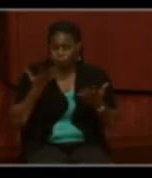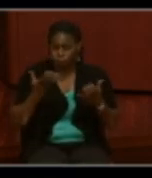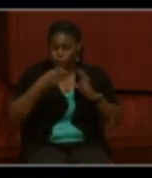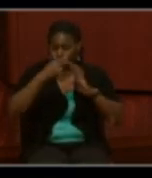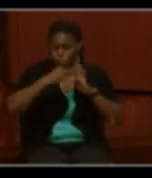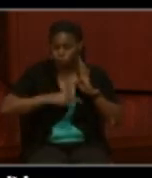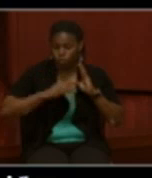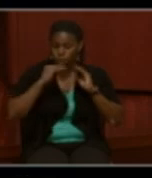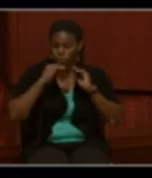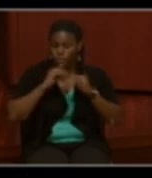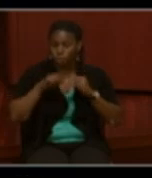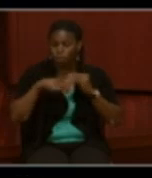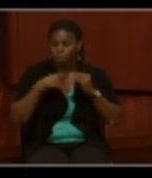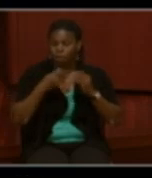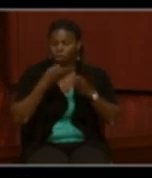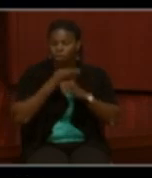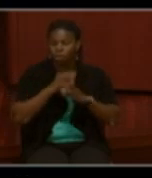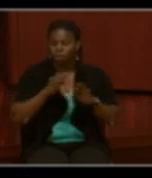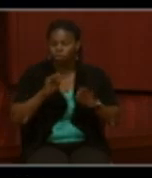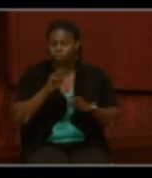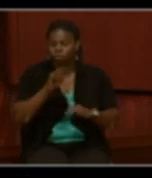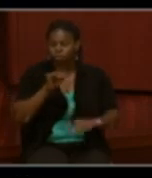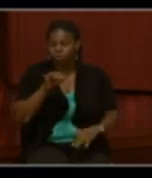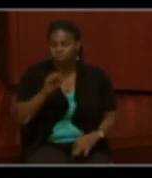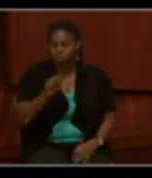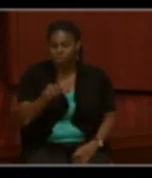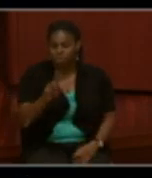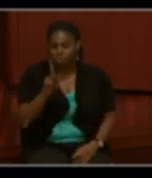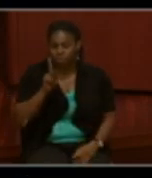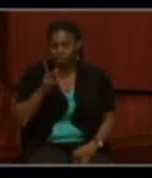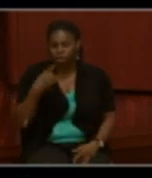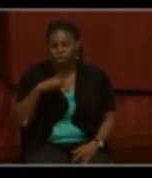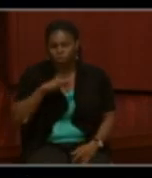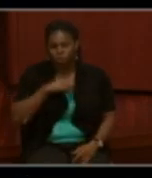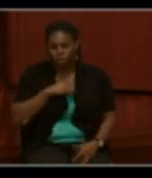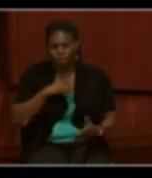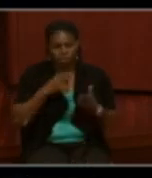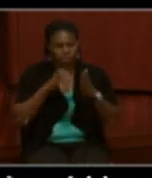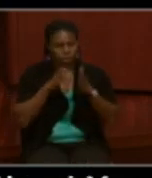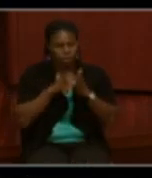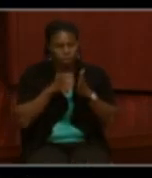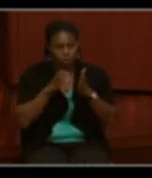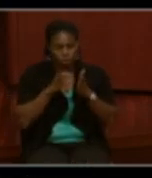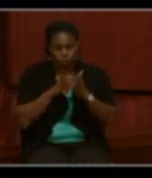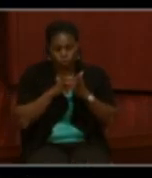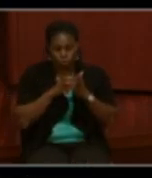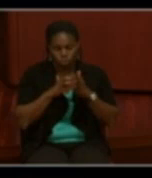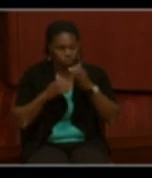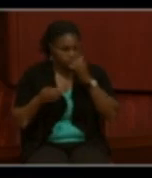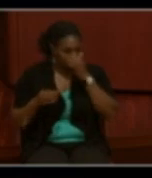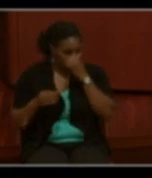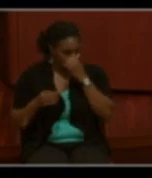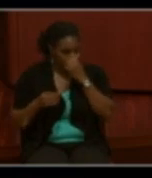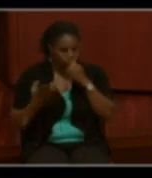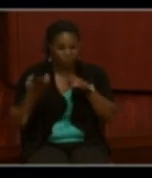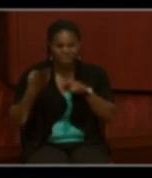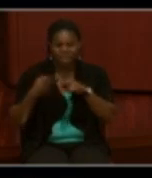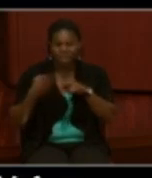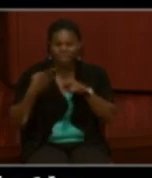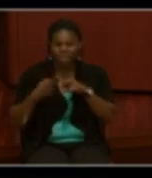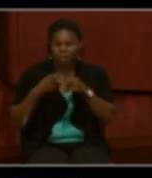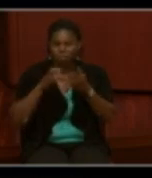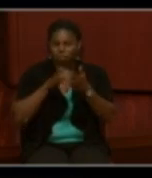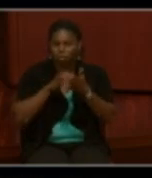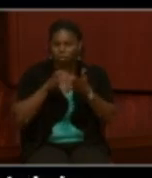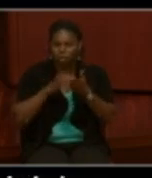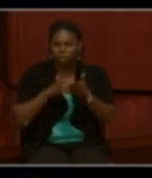the Freedmen's Bank, we have an excellent article in the National Archives Quarterly Journal, Prologue. The name of this article